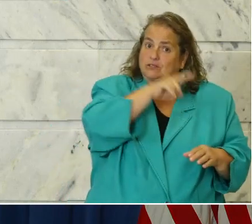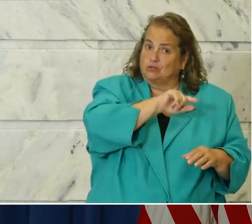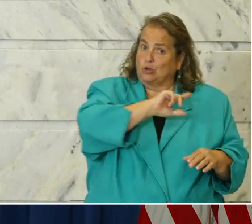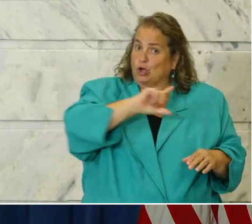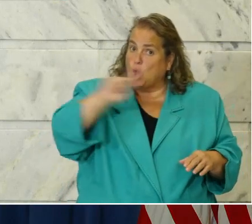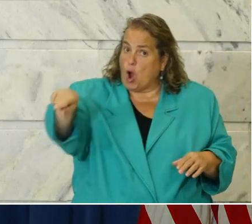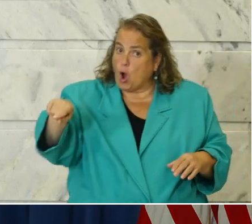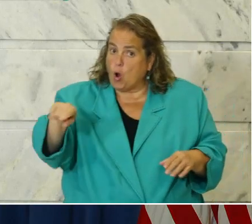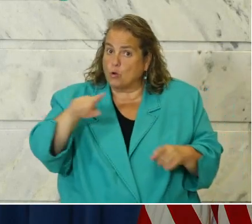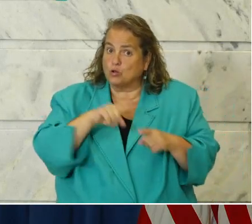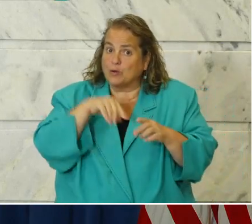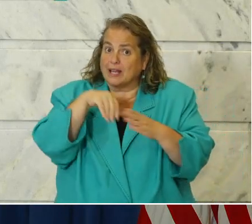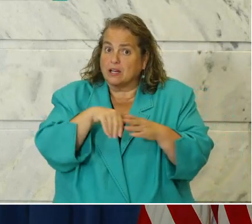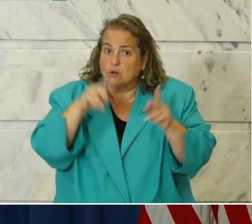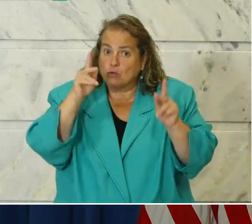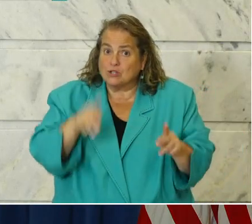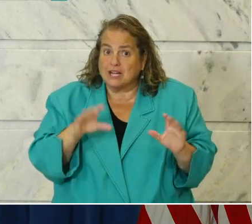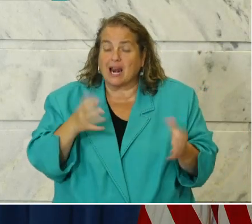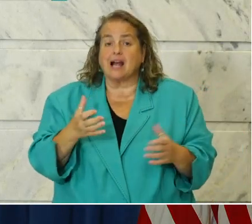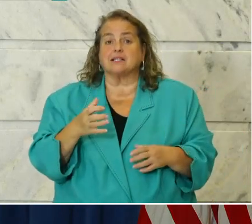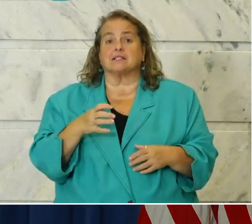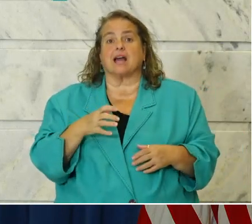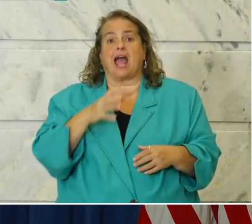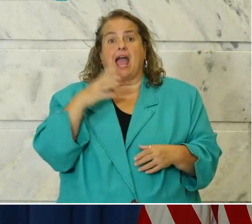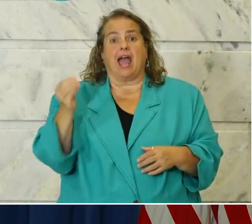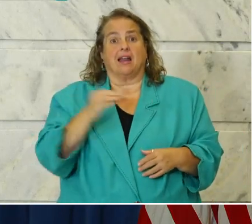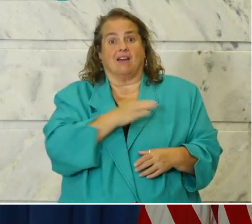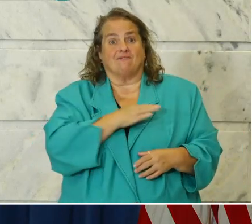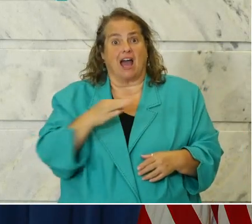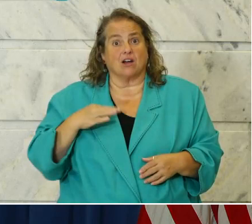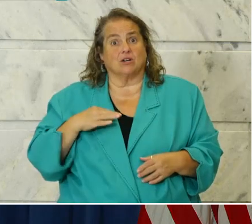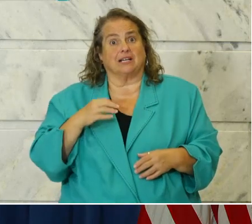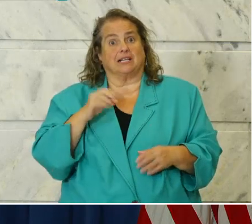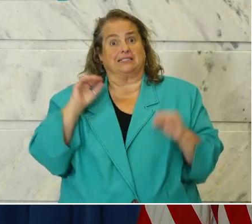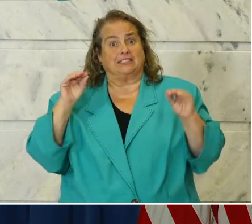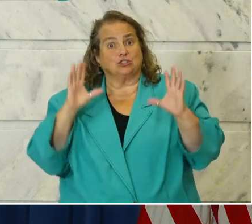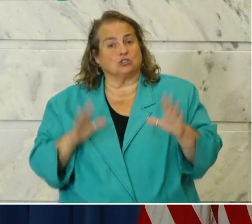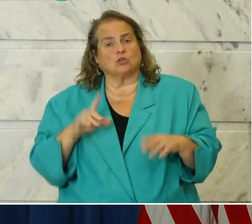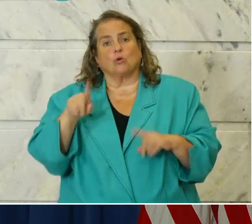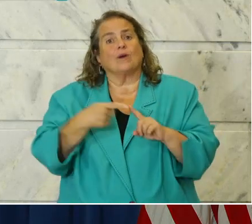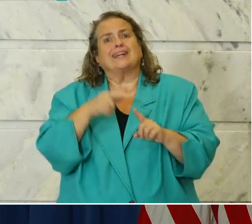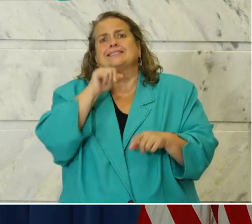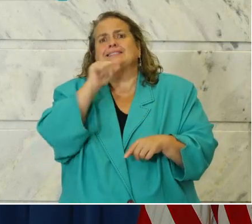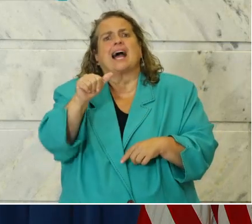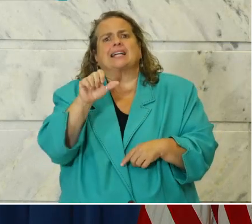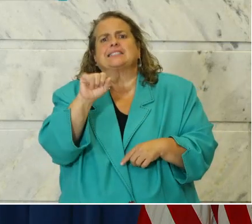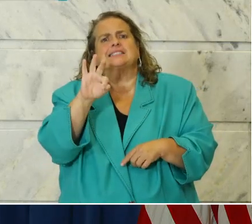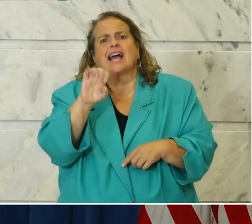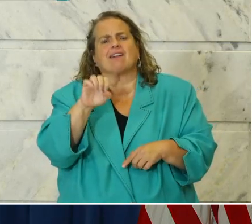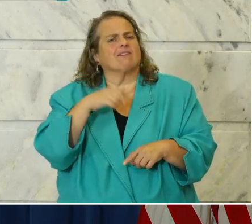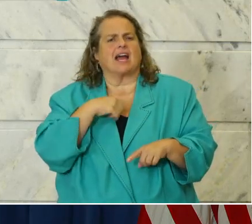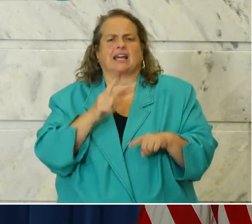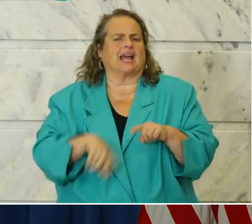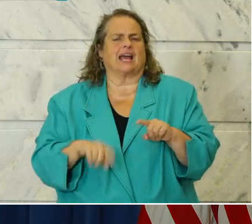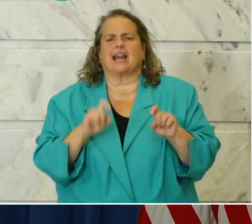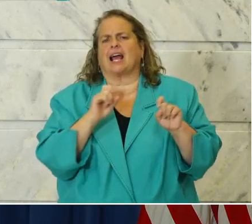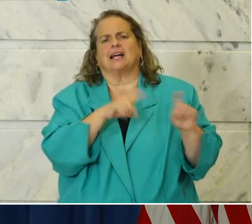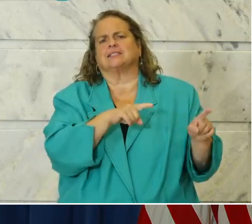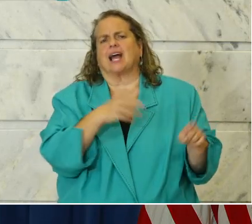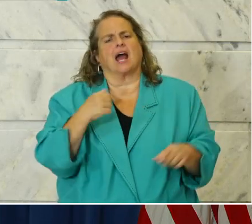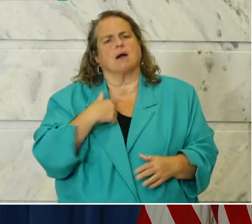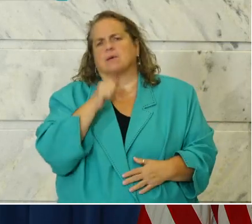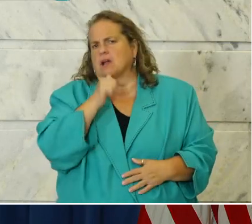and faculty, at a time when it's not safe is something that we can't ask of them, and I'm not willing